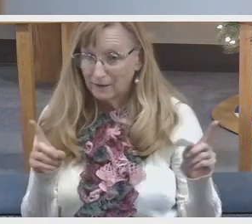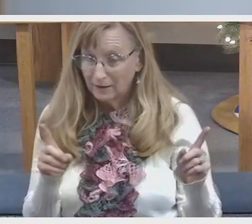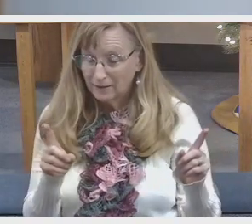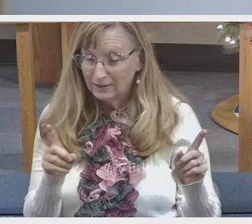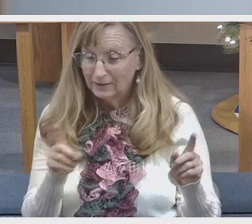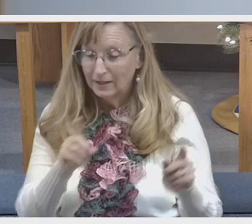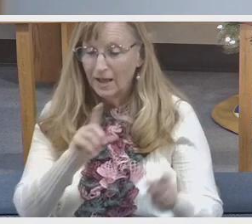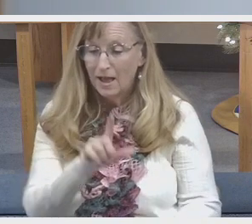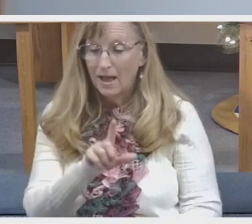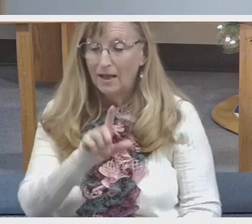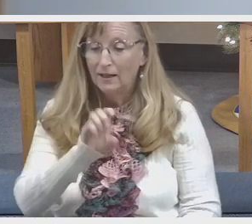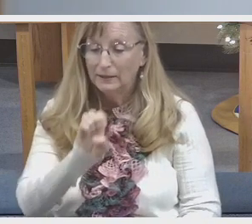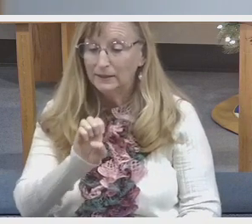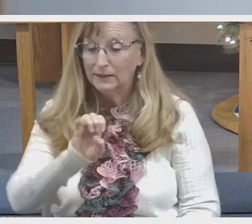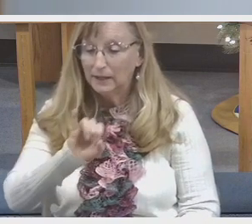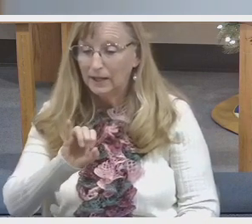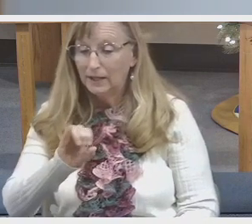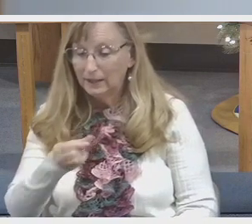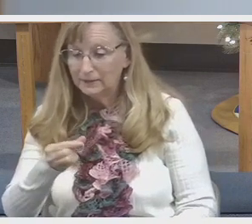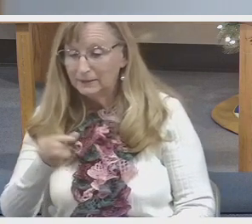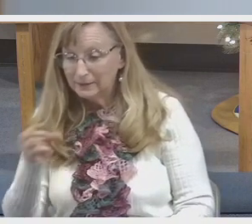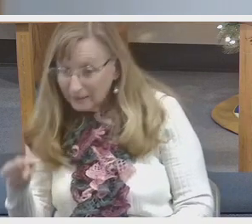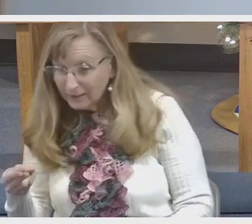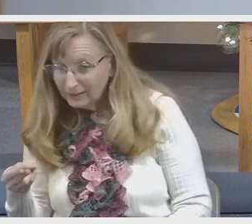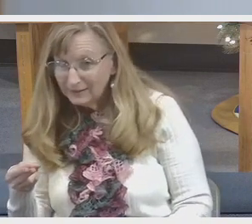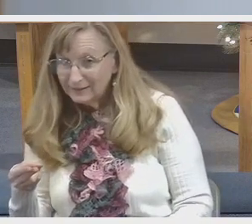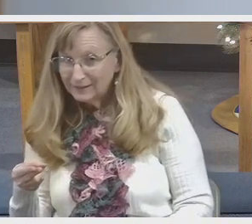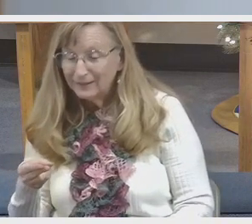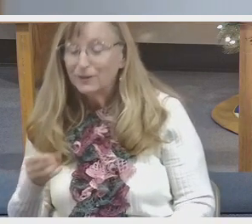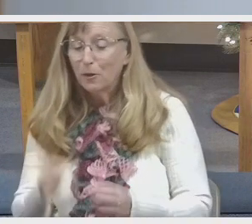L-E-I-T-H! Names mattered to her.